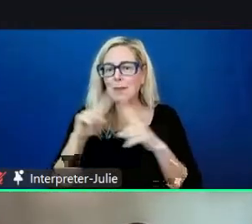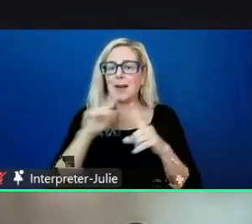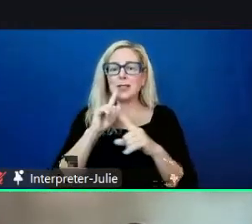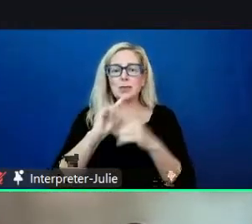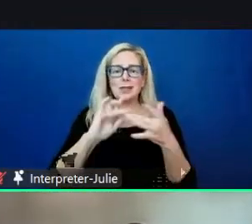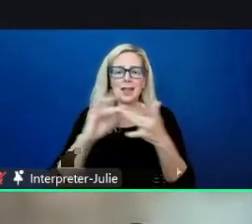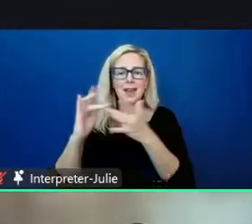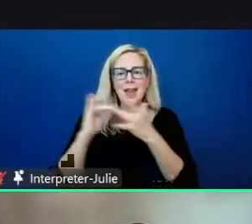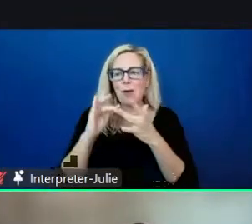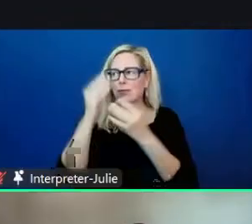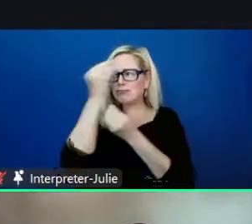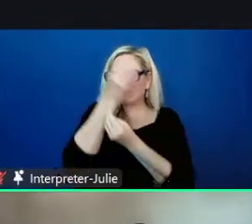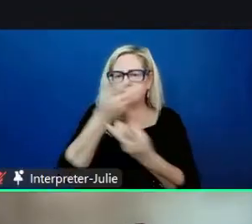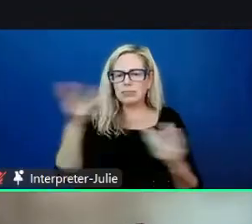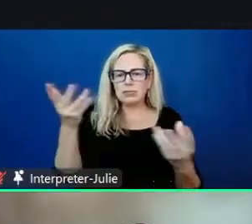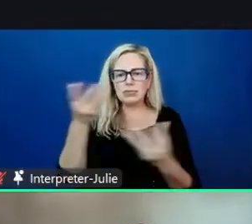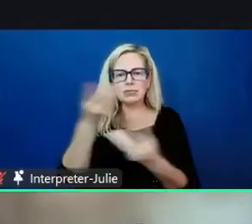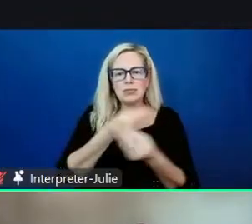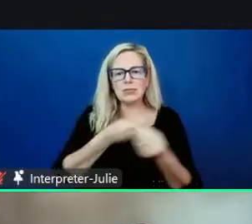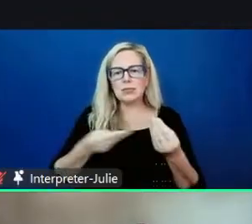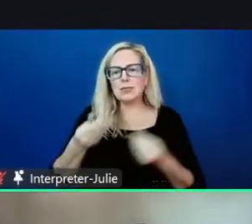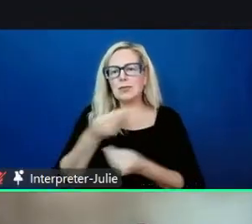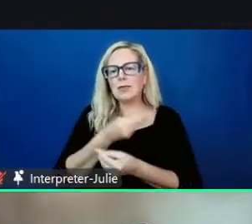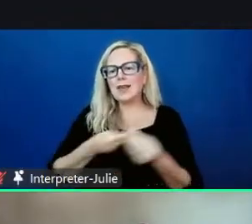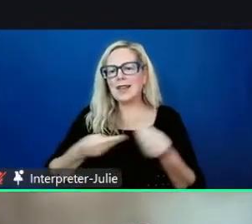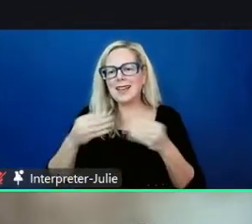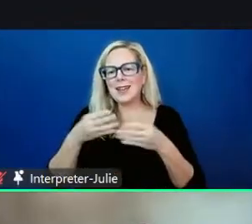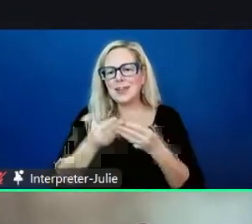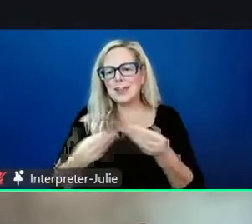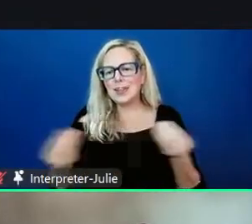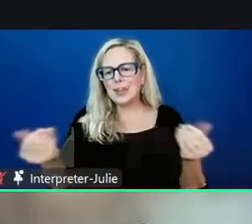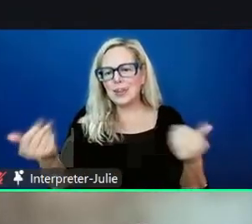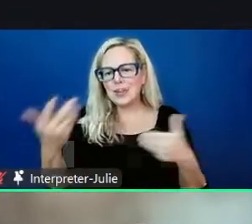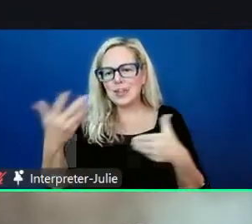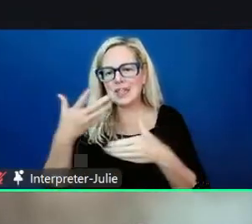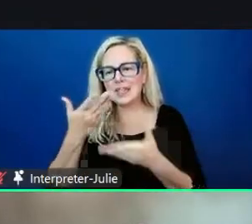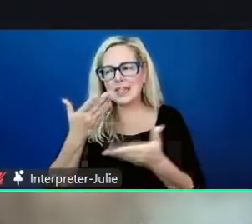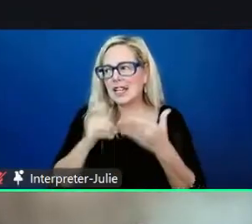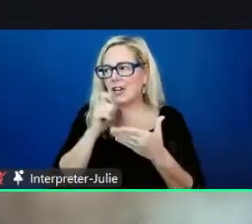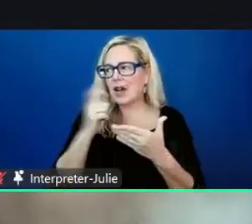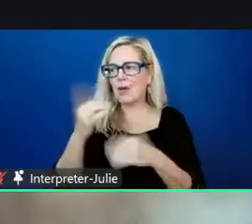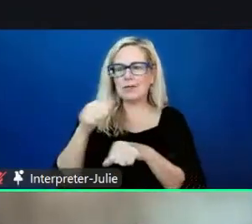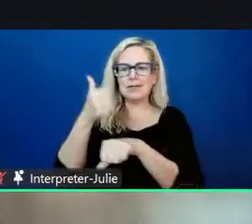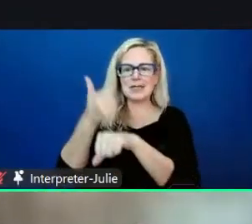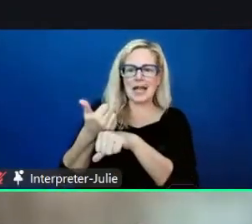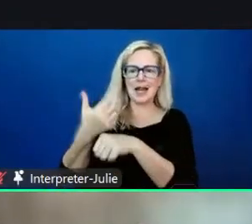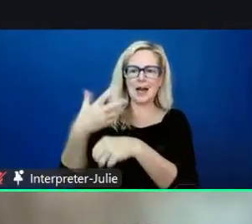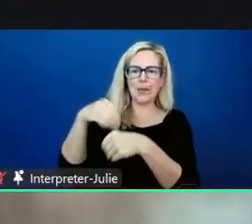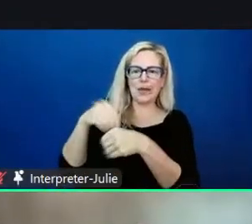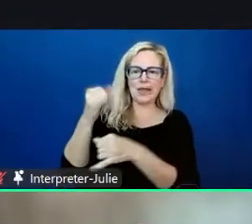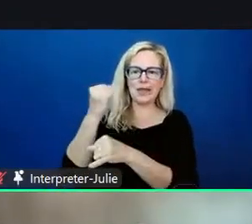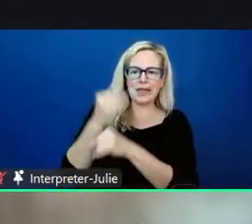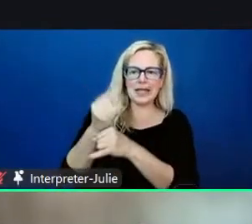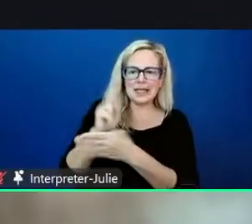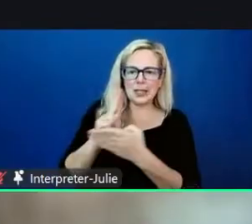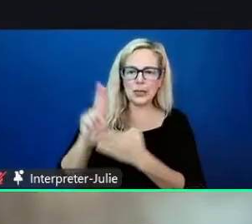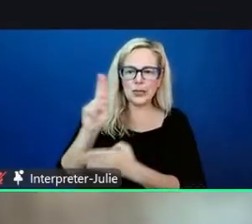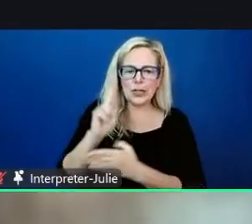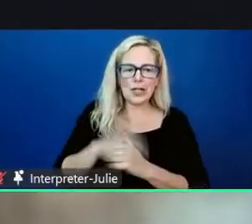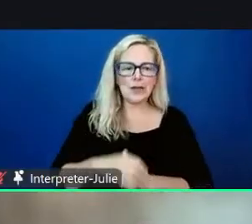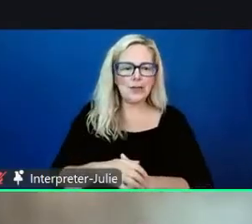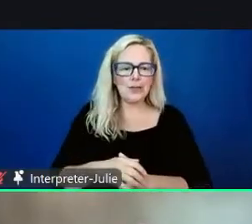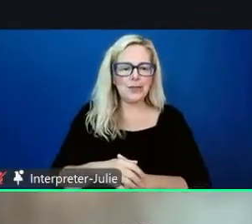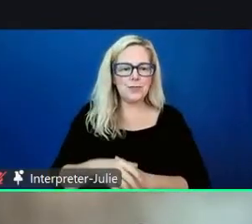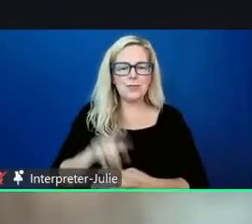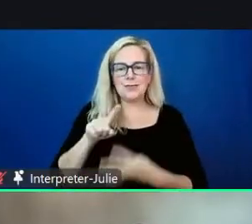connect, share strategies, and build solutions that don't always exist within their institutions. These core values